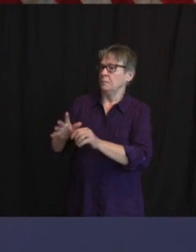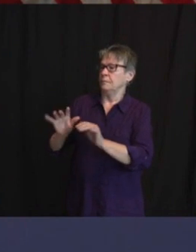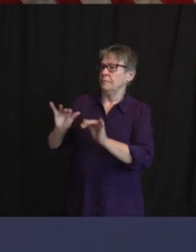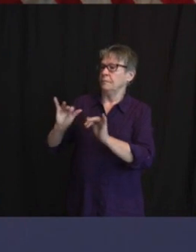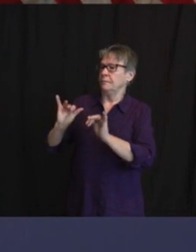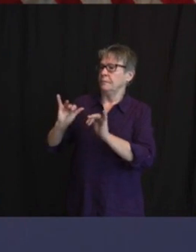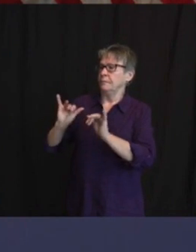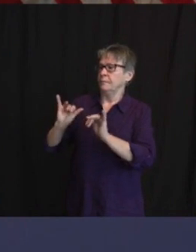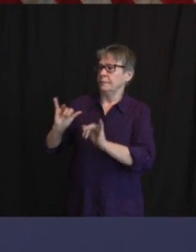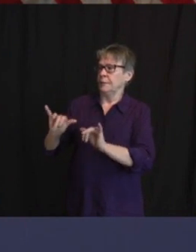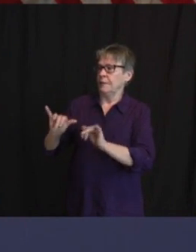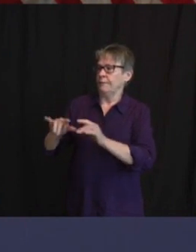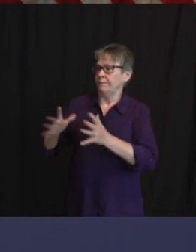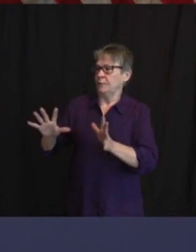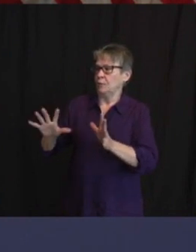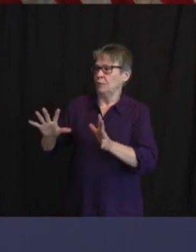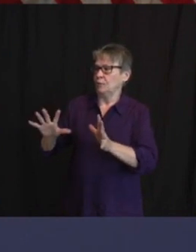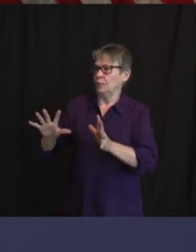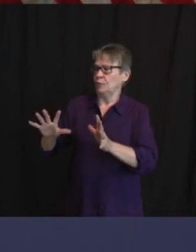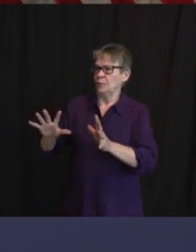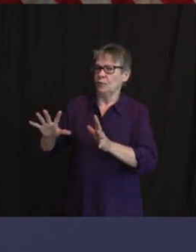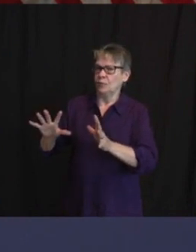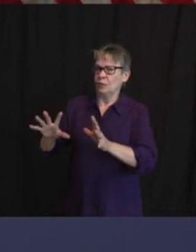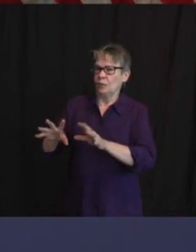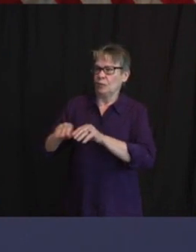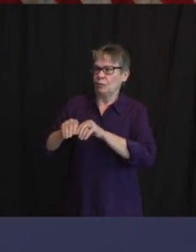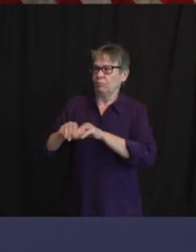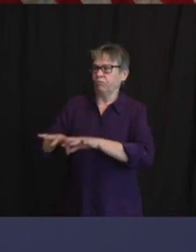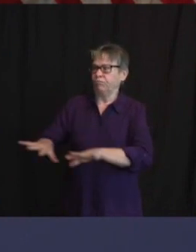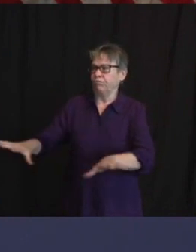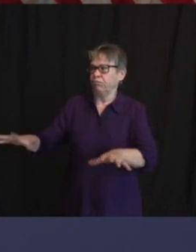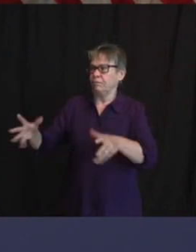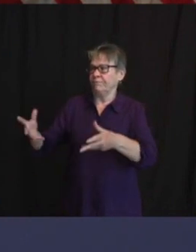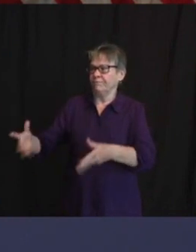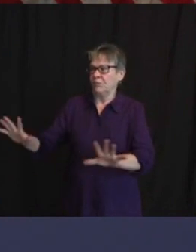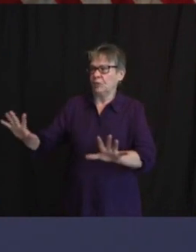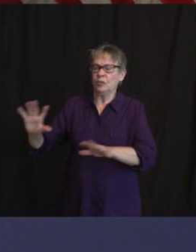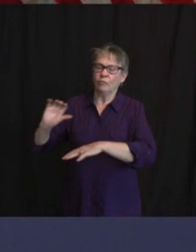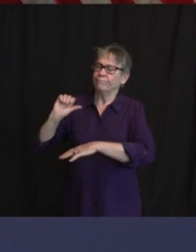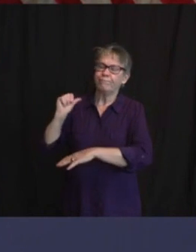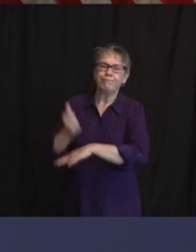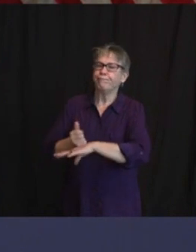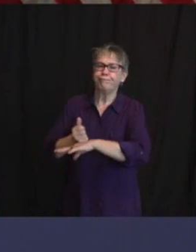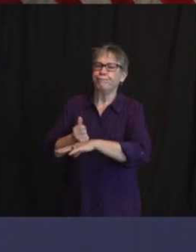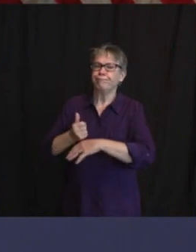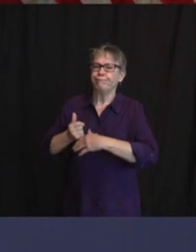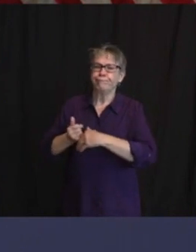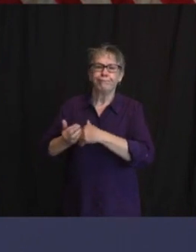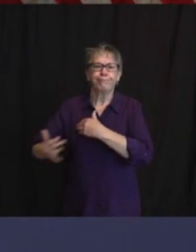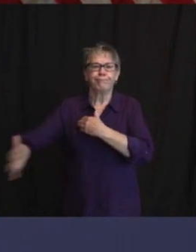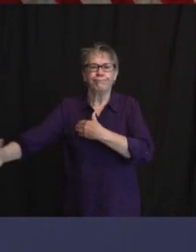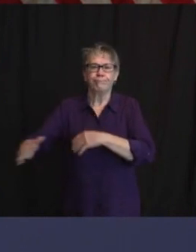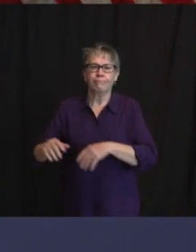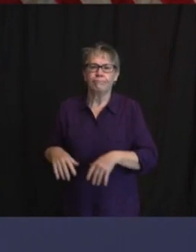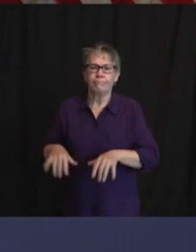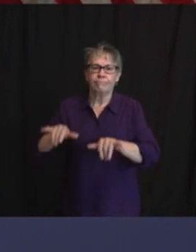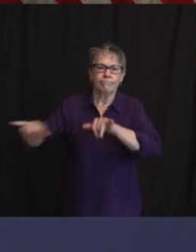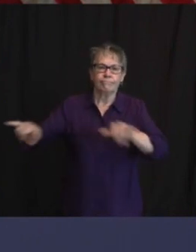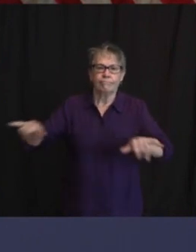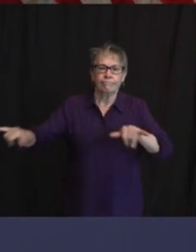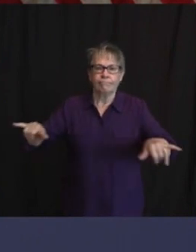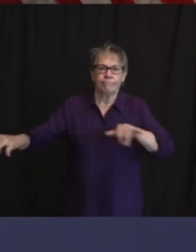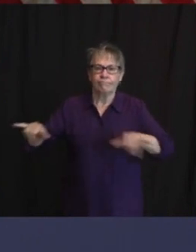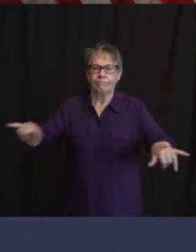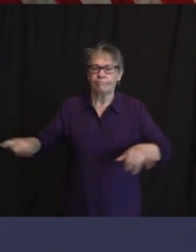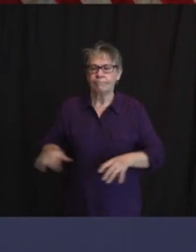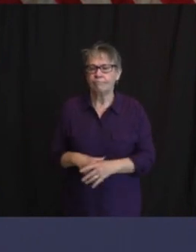of all of our lives. So it's the reality of almost all of what we're doing in government right now. as opposed